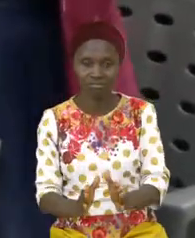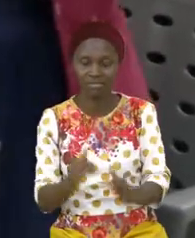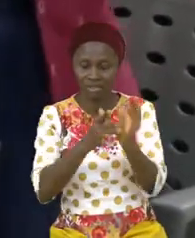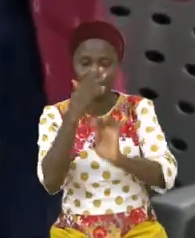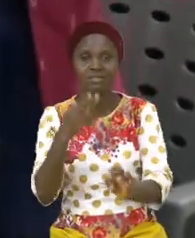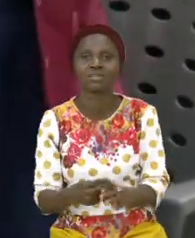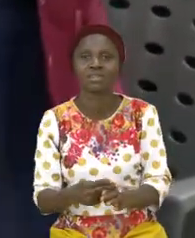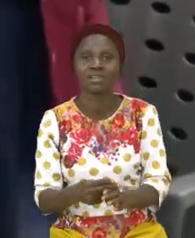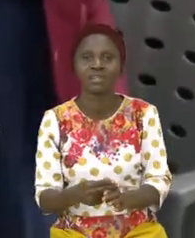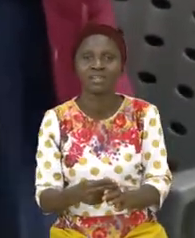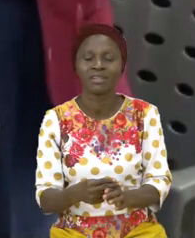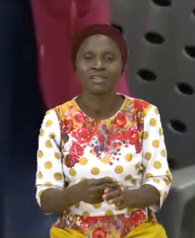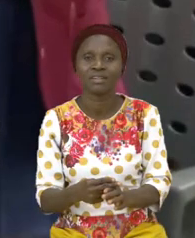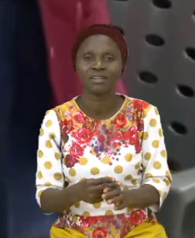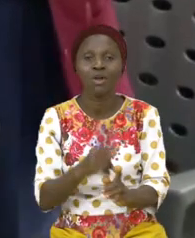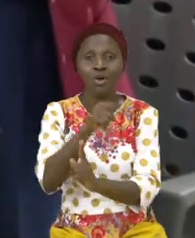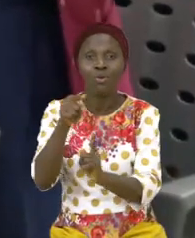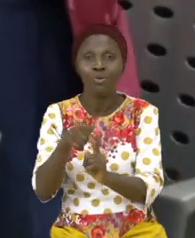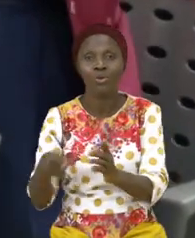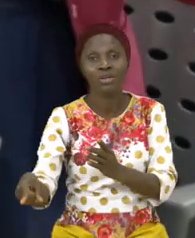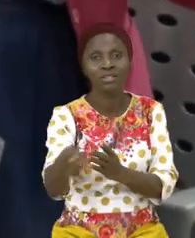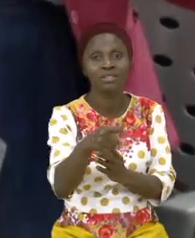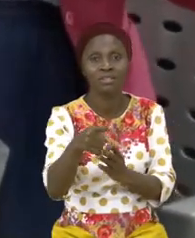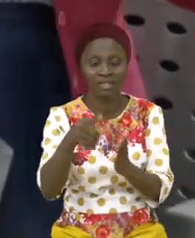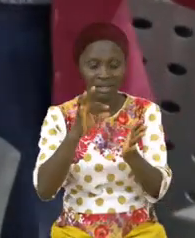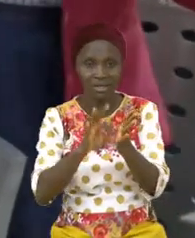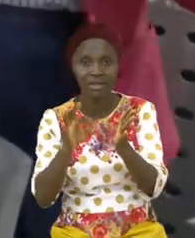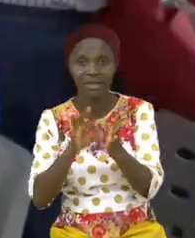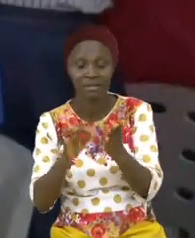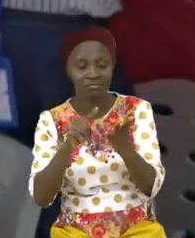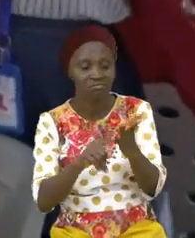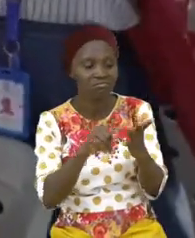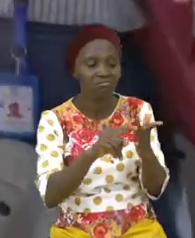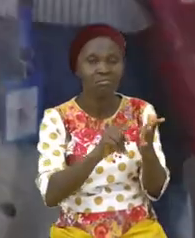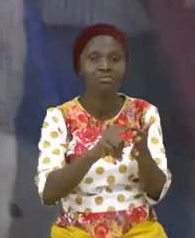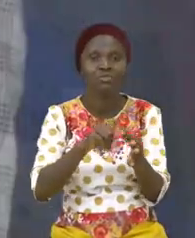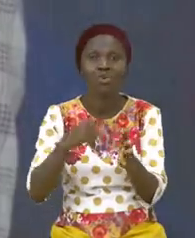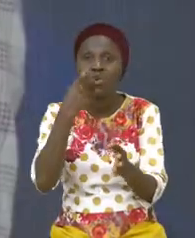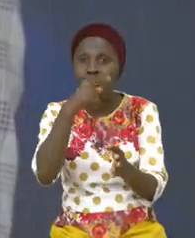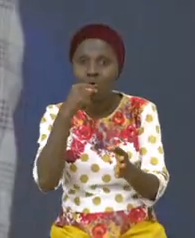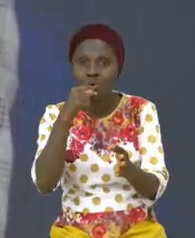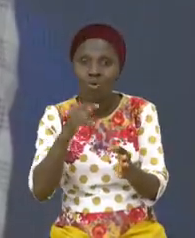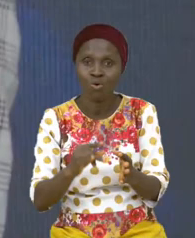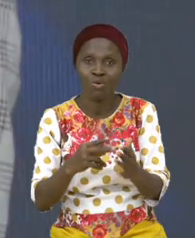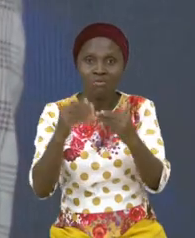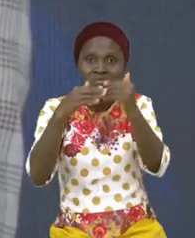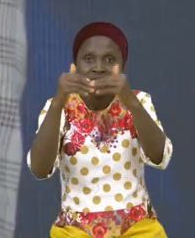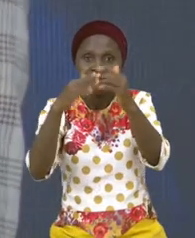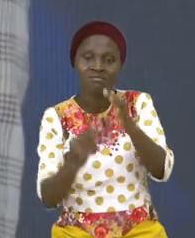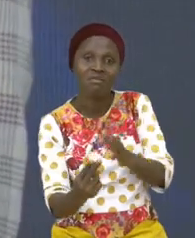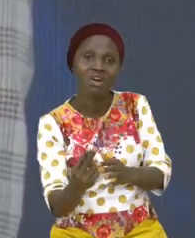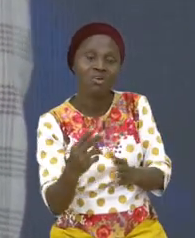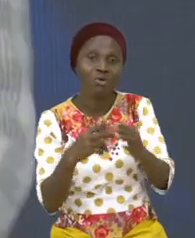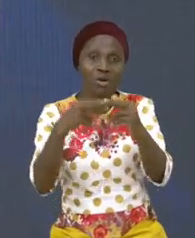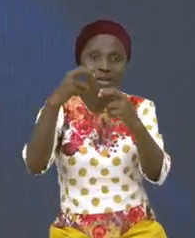Would they count those who climb up, those who achieve, those who make it in